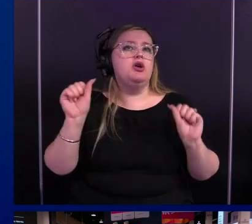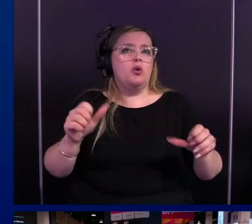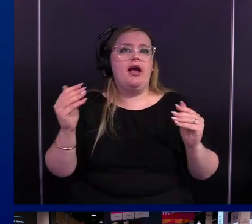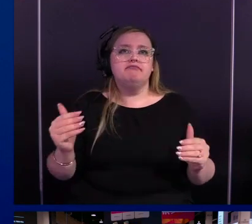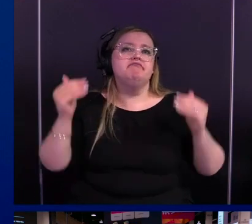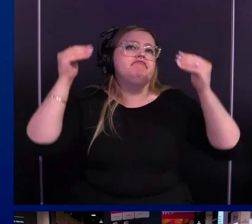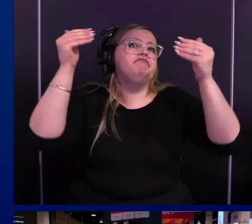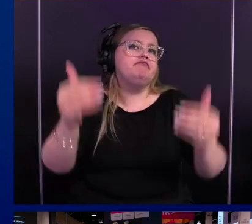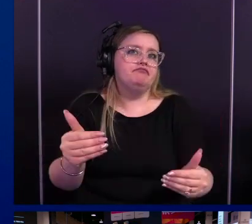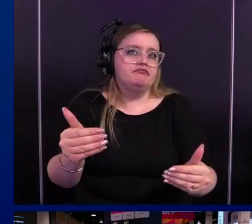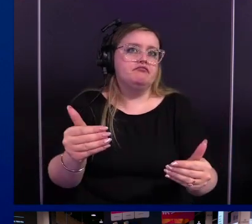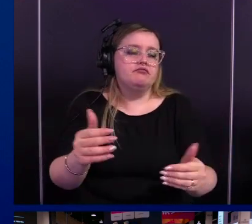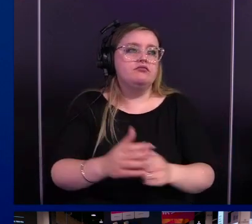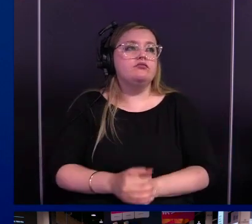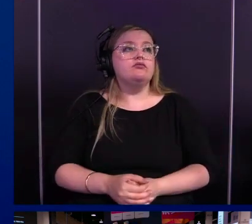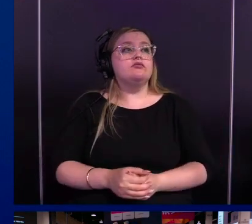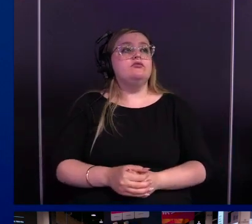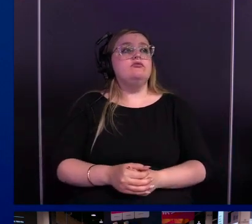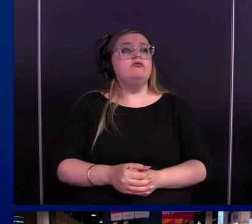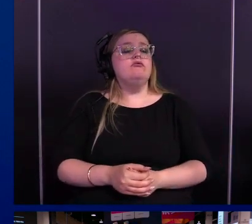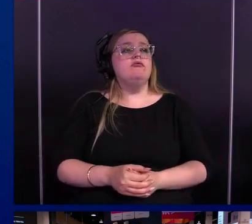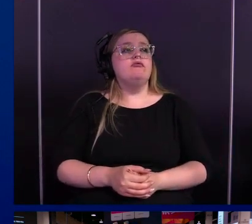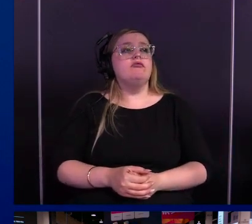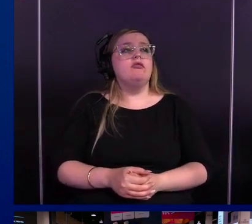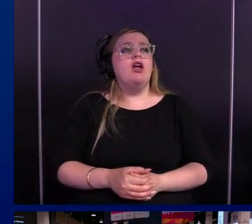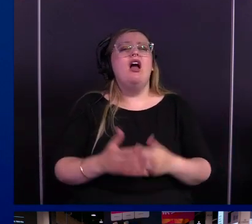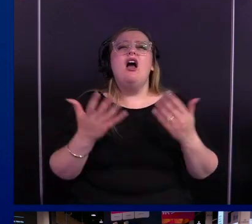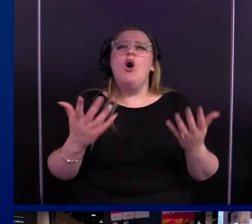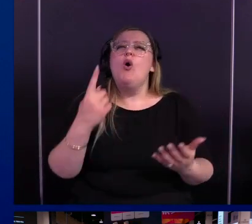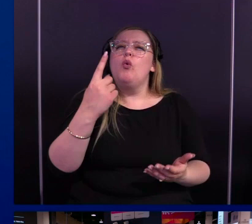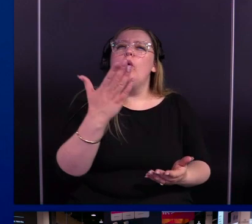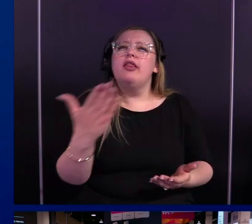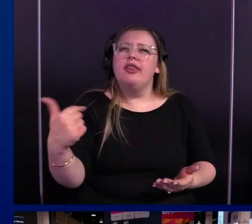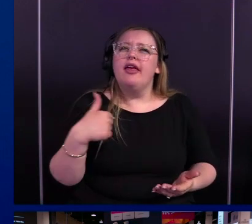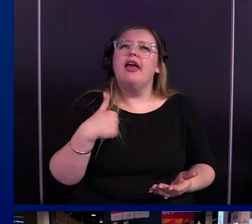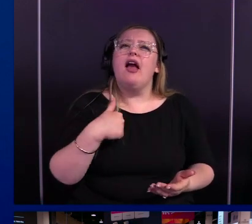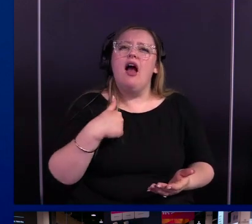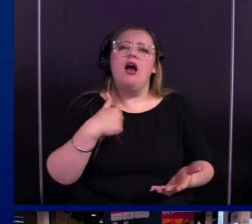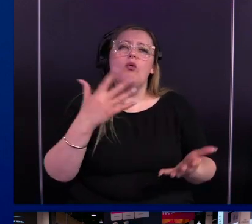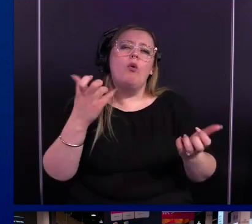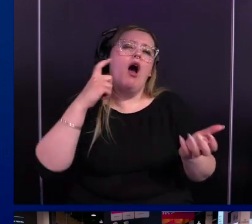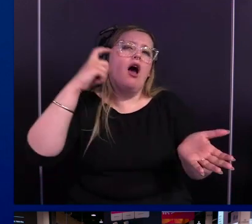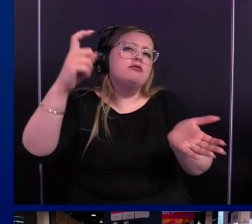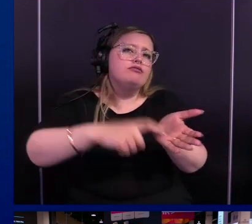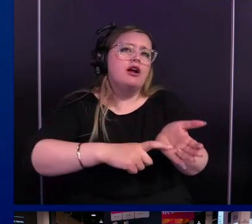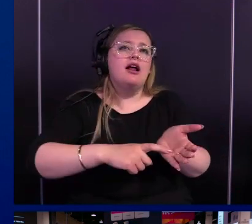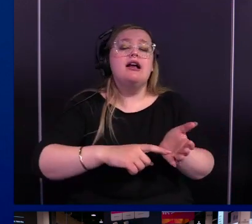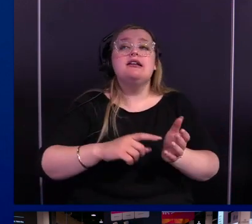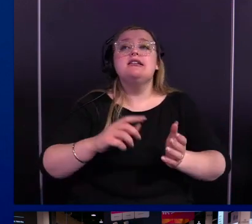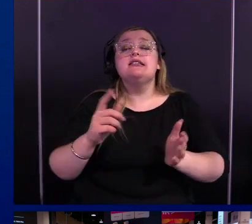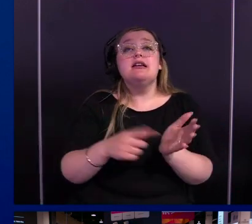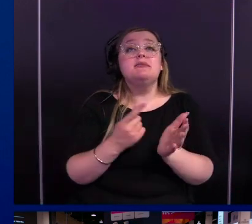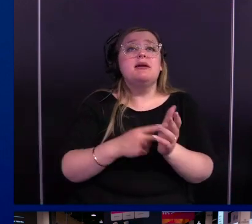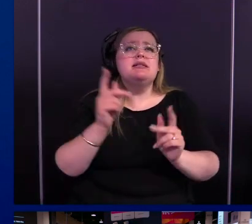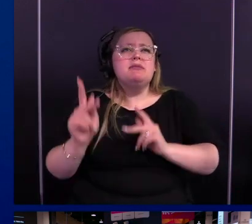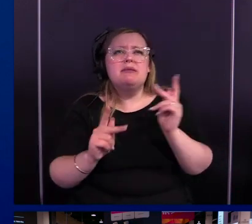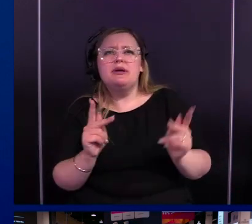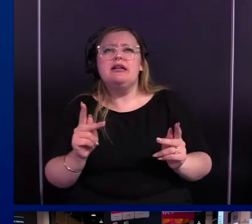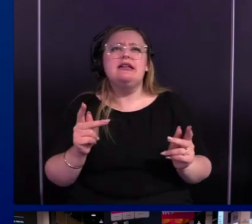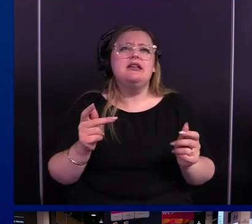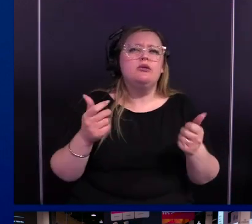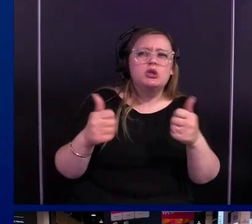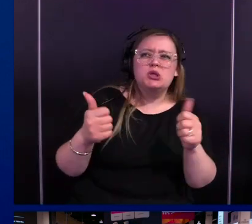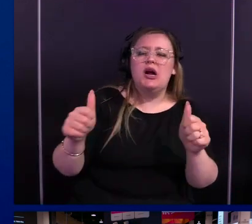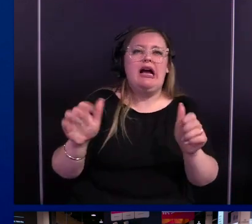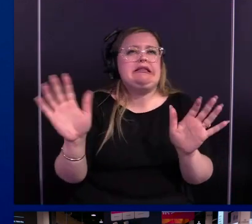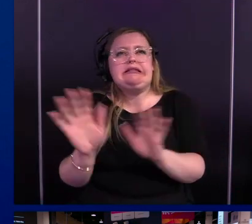point, one thing I do recognize and want to call out, too, some folks will poke around at this and say, hey, I don't have access to